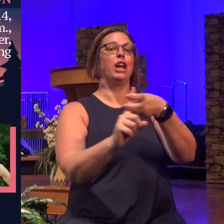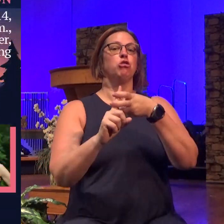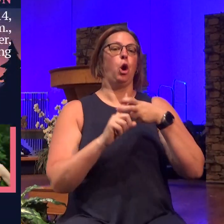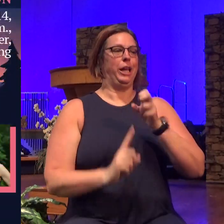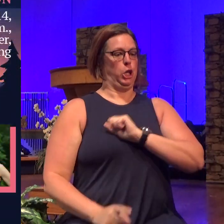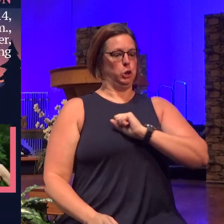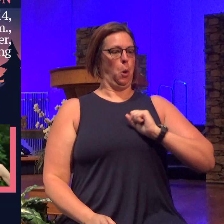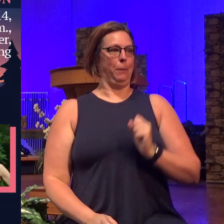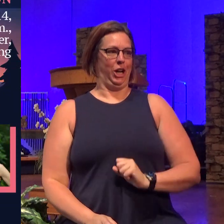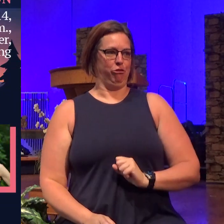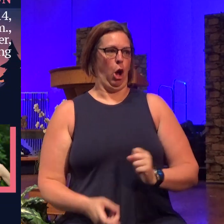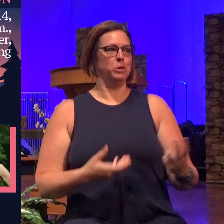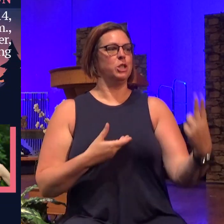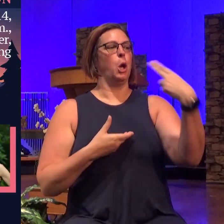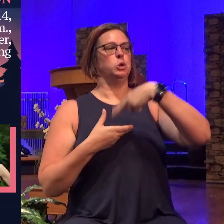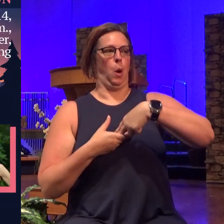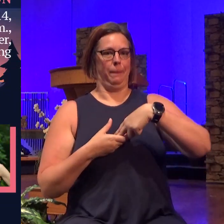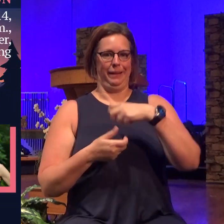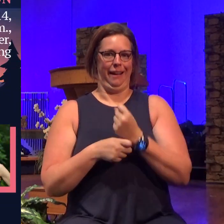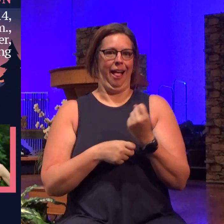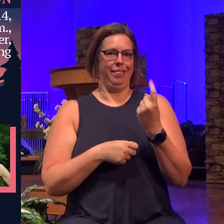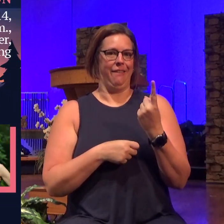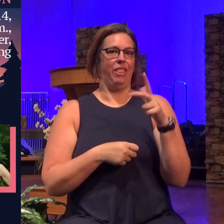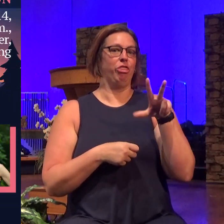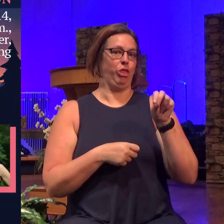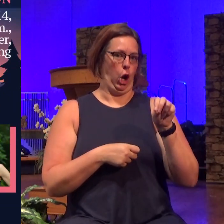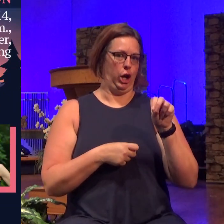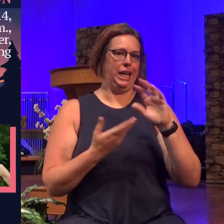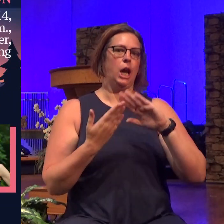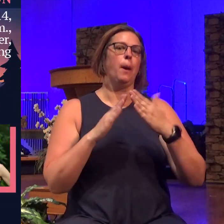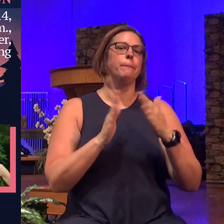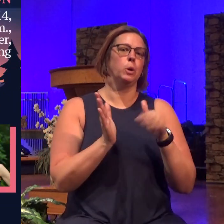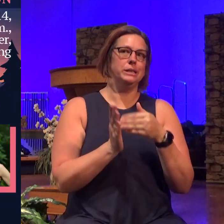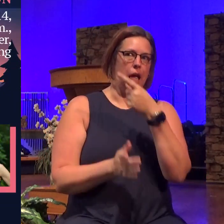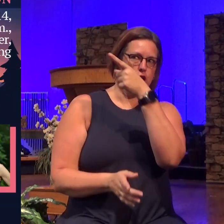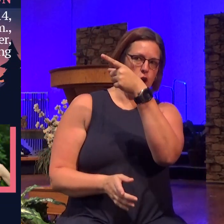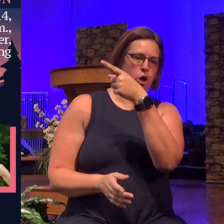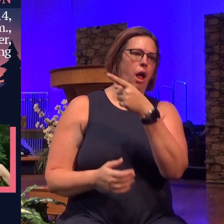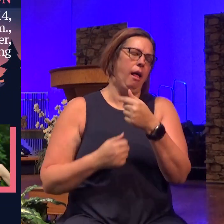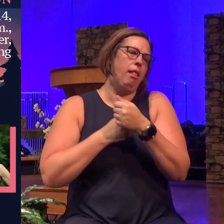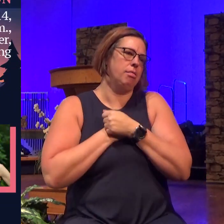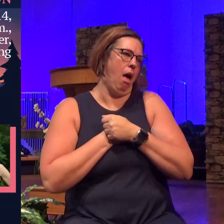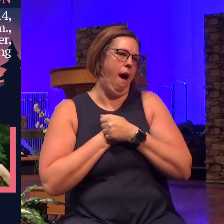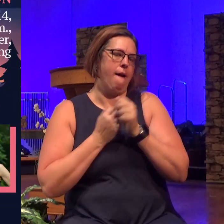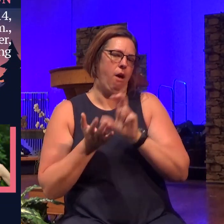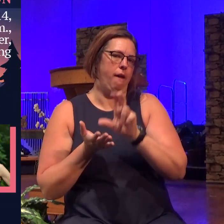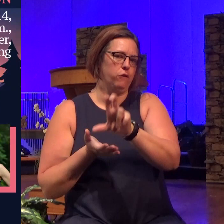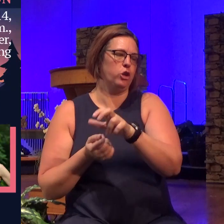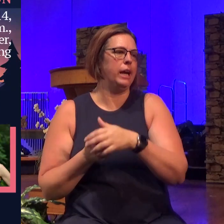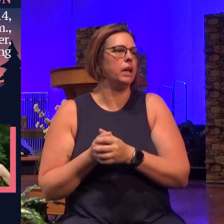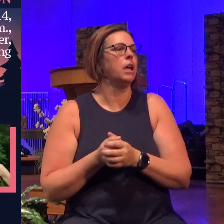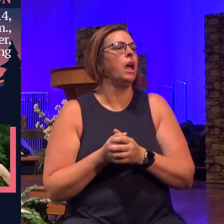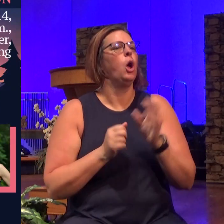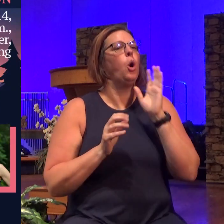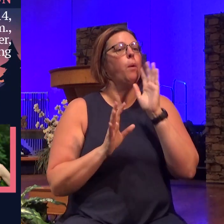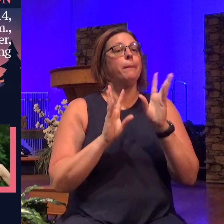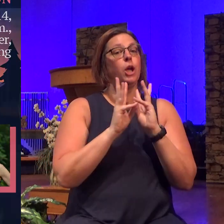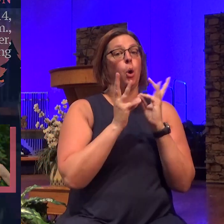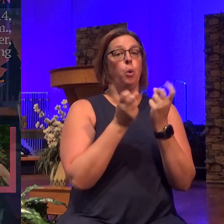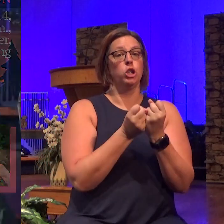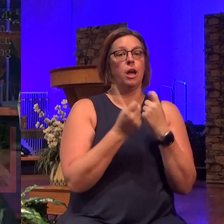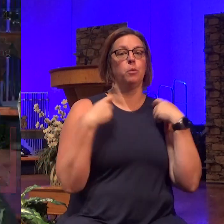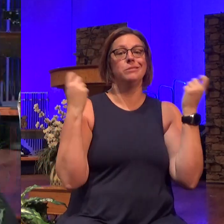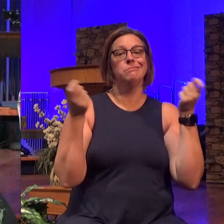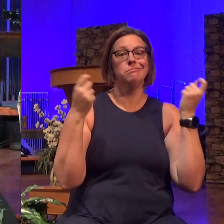join me at 11:30 in the community center for a love offering, for an interactive workshop where we're going to be celebrating